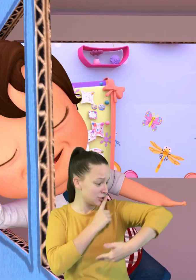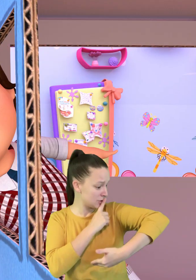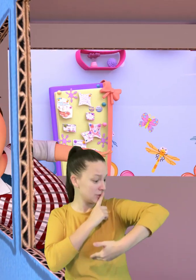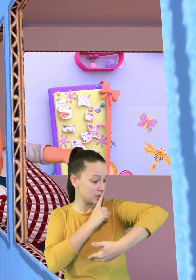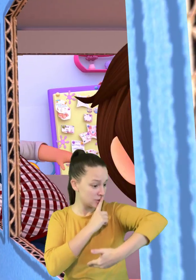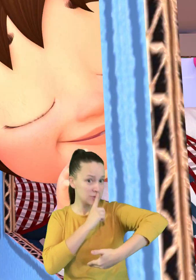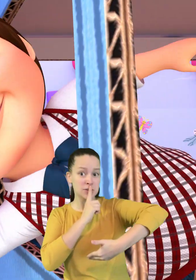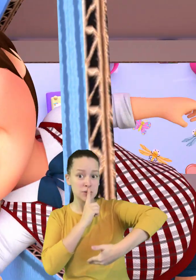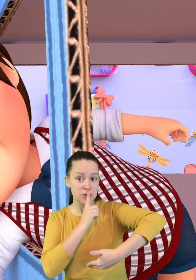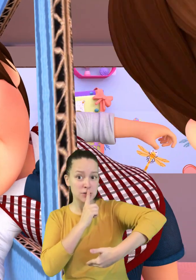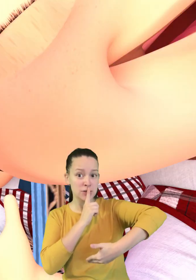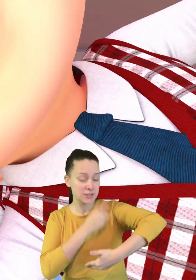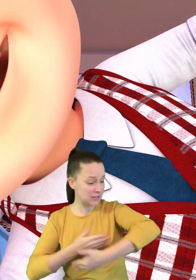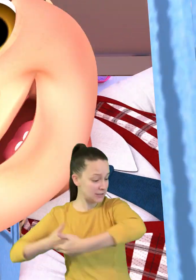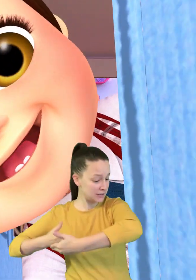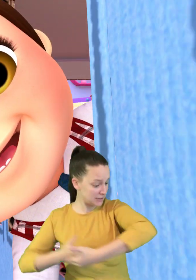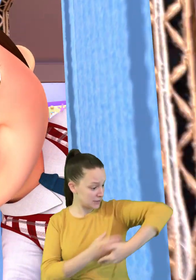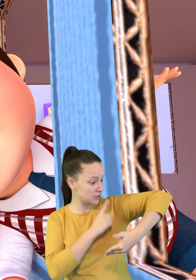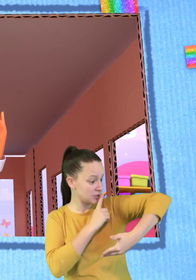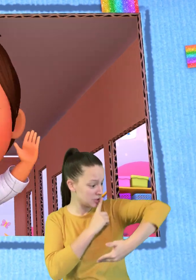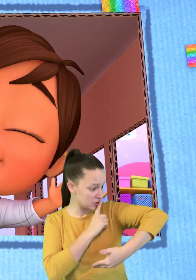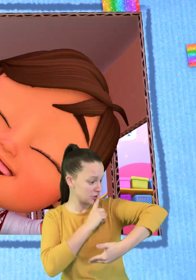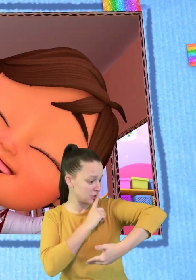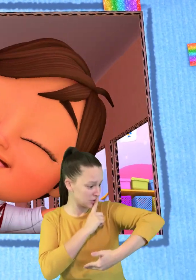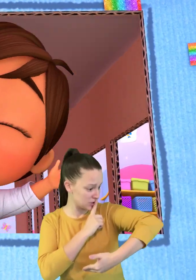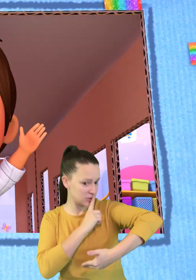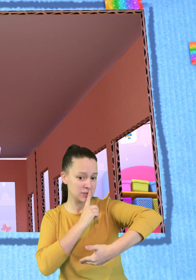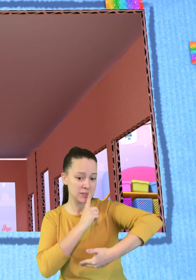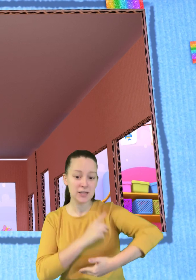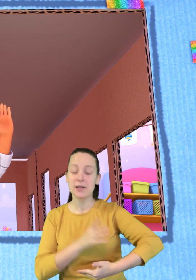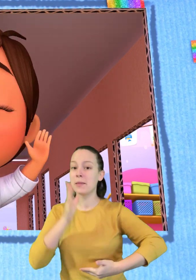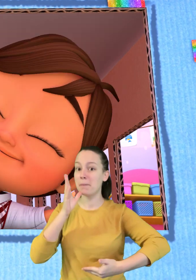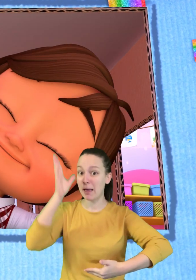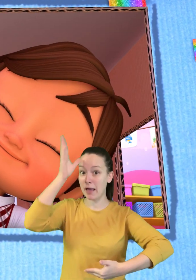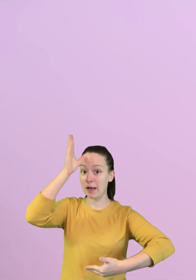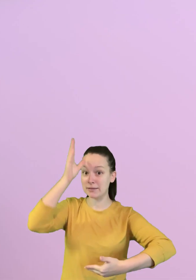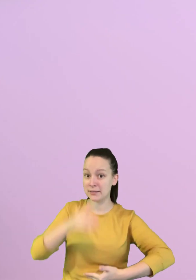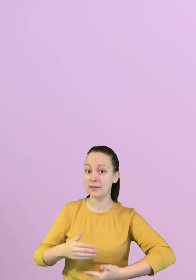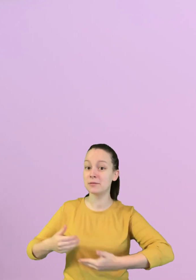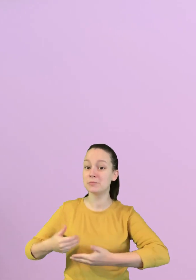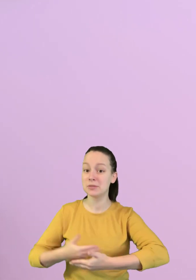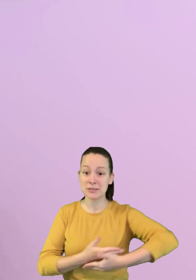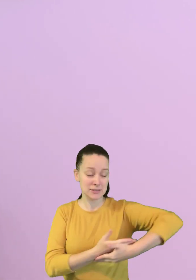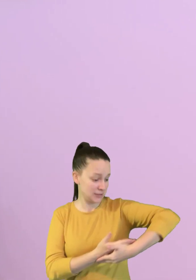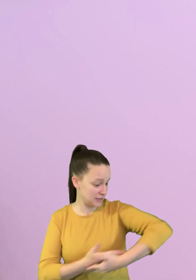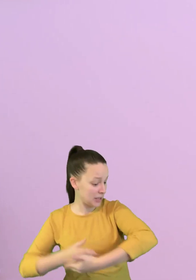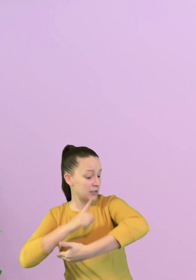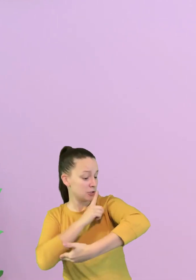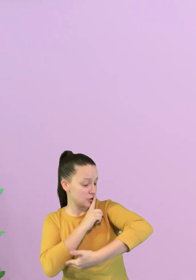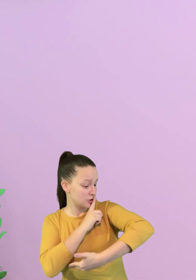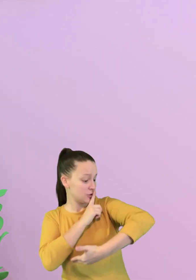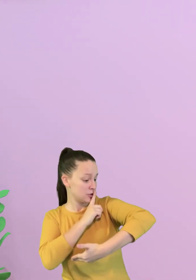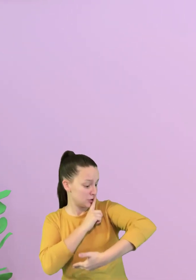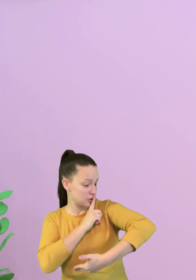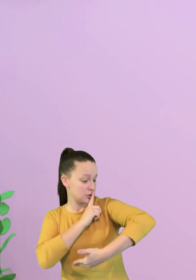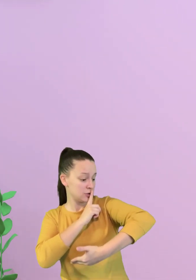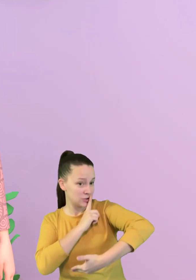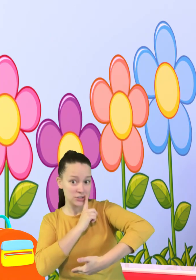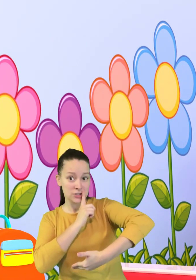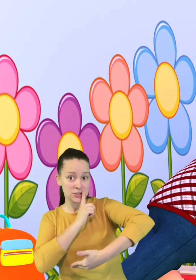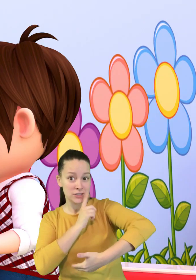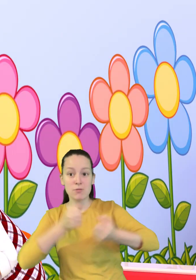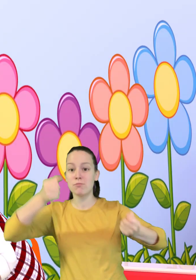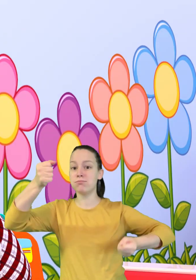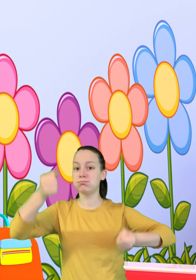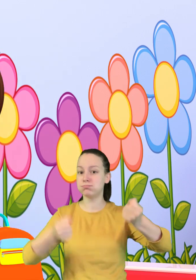wave wave wave wave wave wave wave the people on the bus go